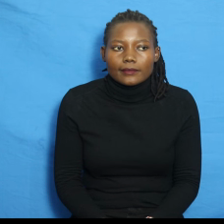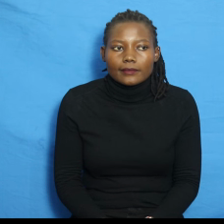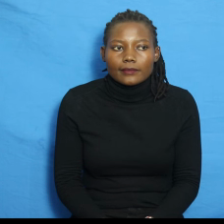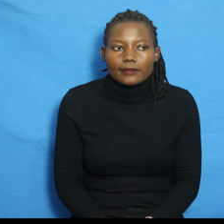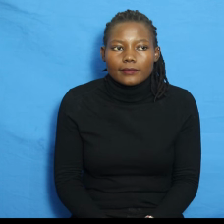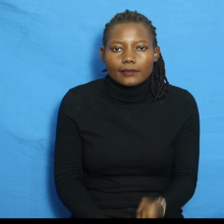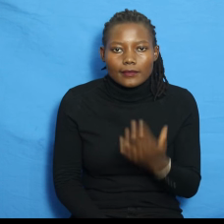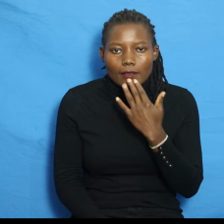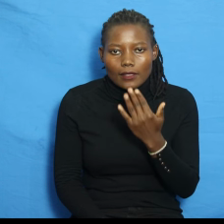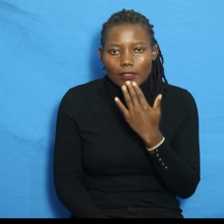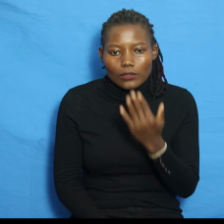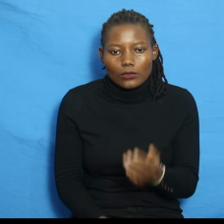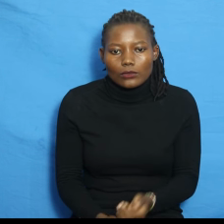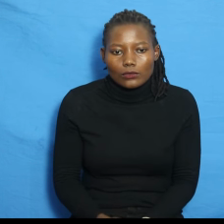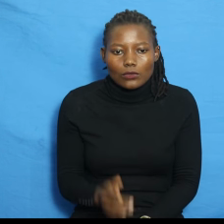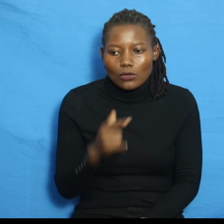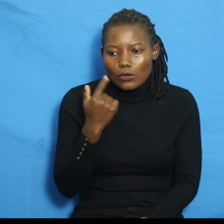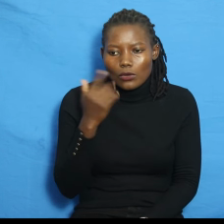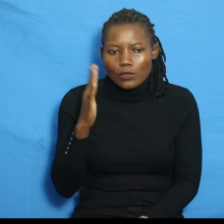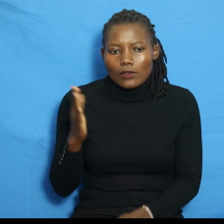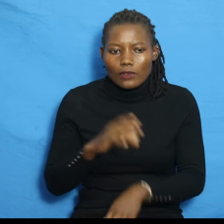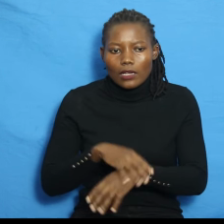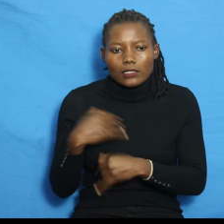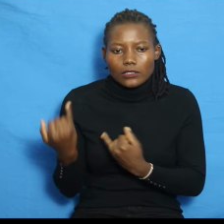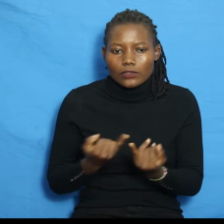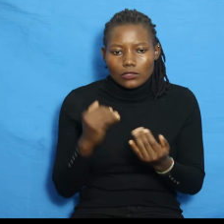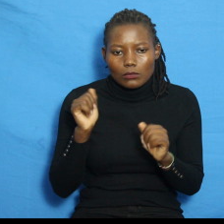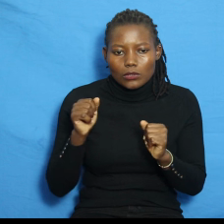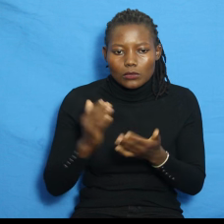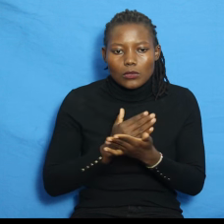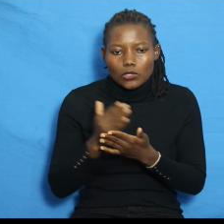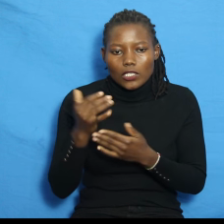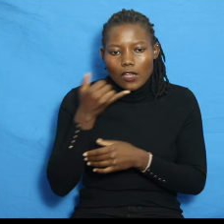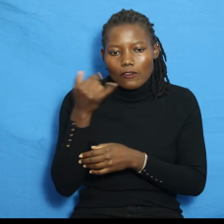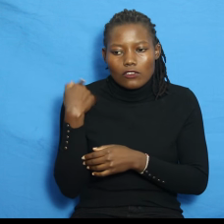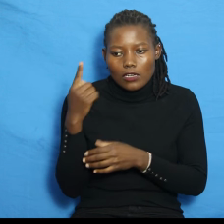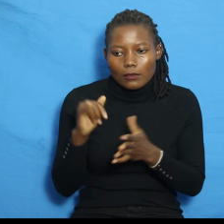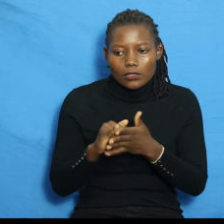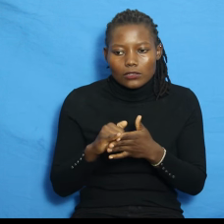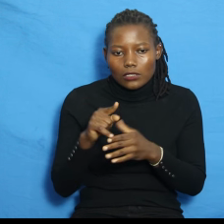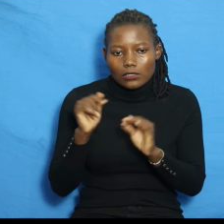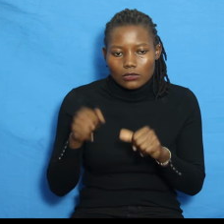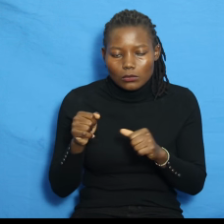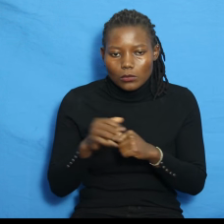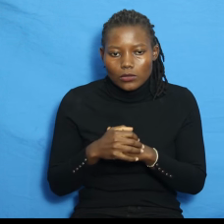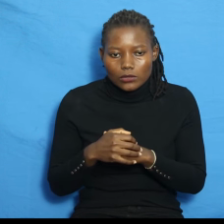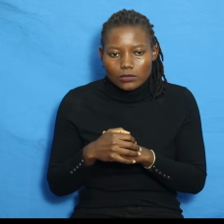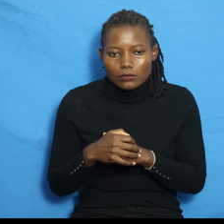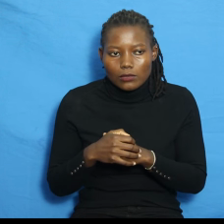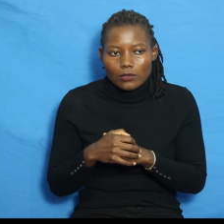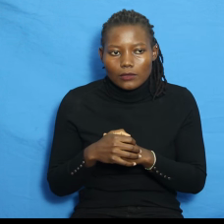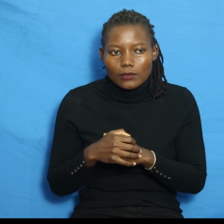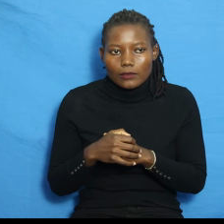Thank you. And whoever did not receive a direct invitation, you can share your number in the chat box so that you would be